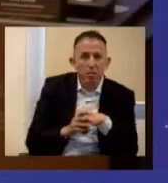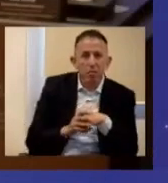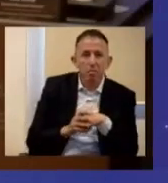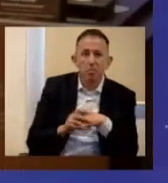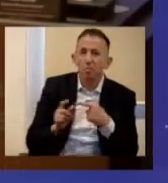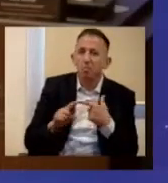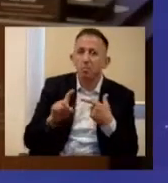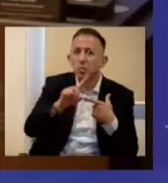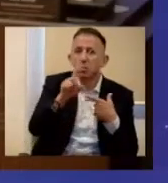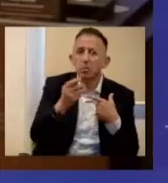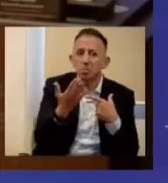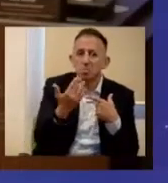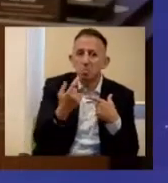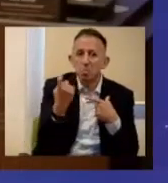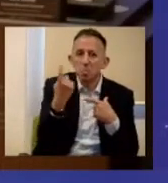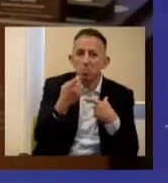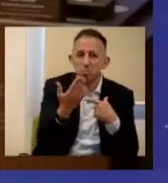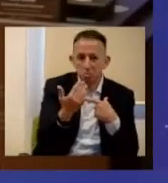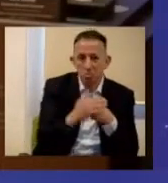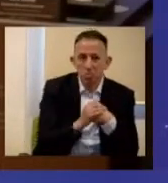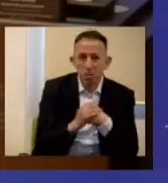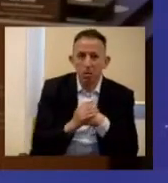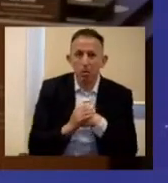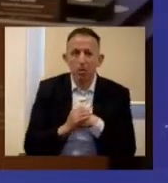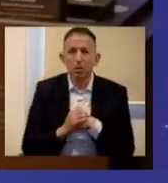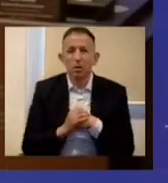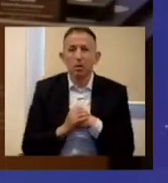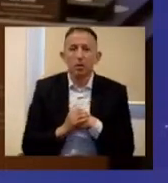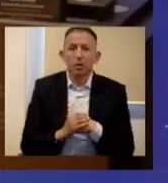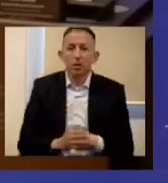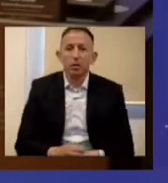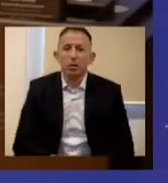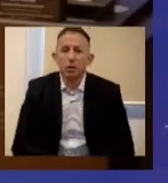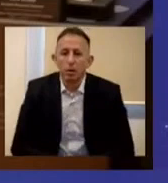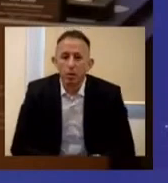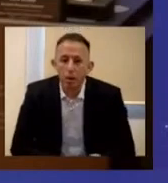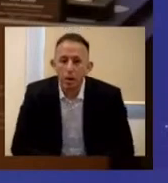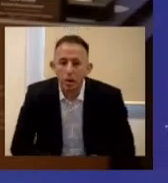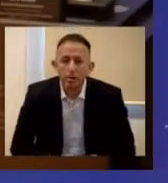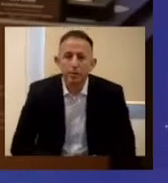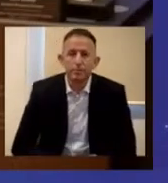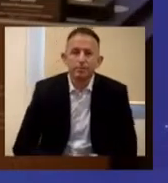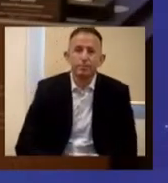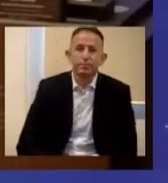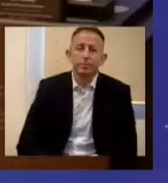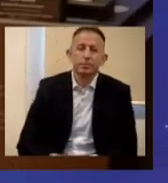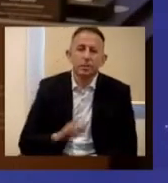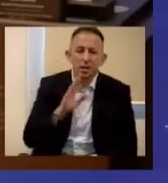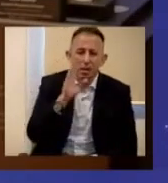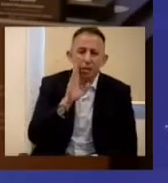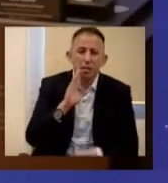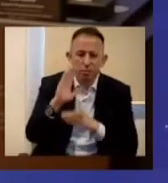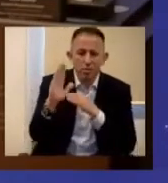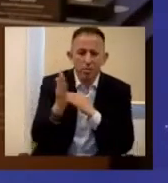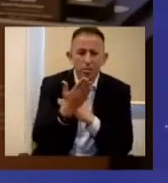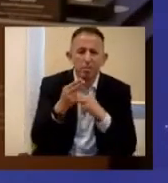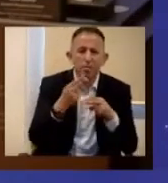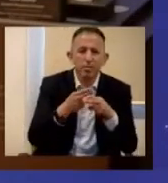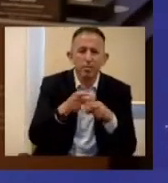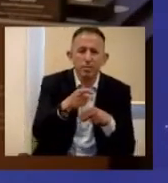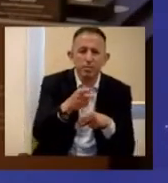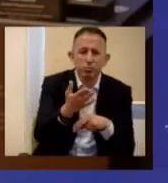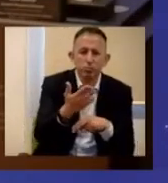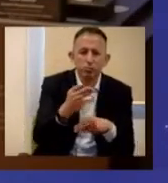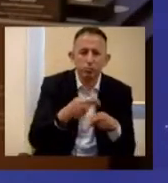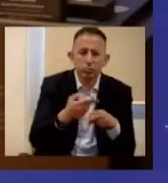question, comments, go ahead. Please, can you present yourself, please? Can you just put on the mic, please, for